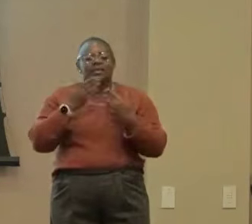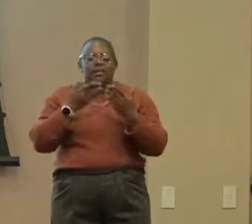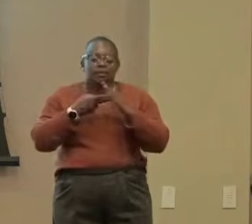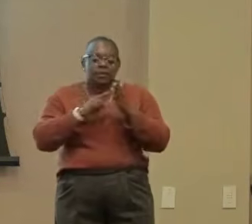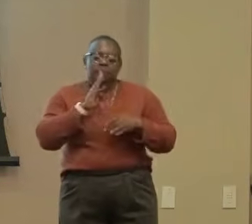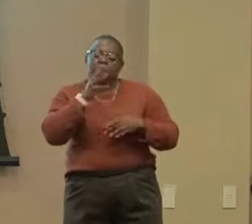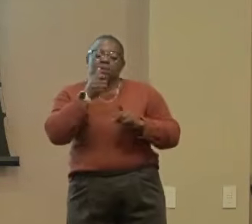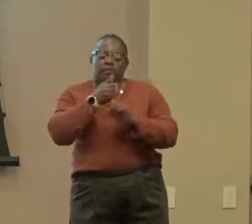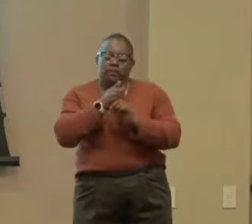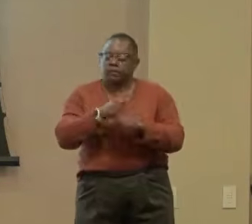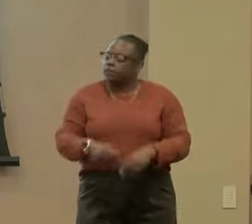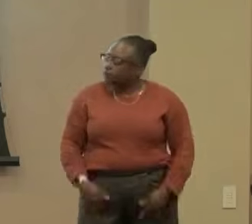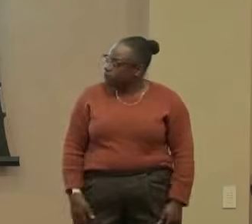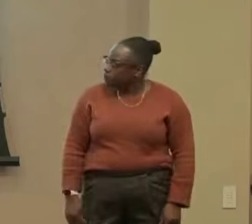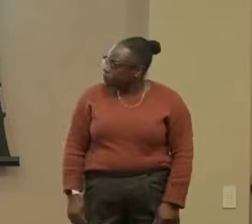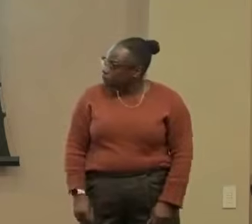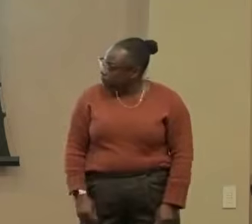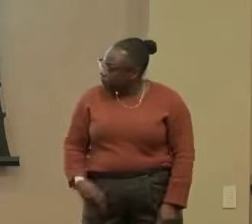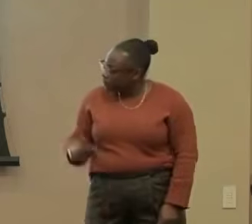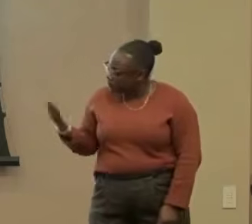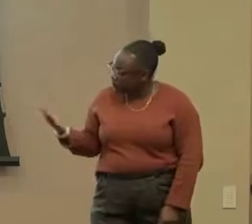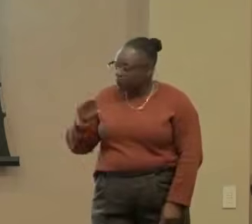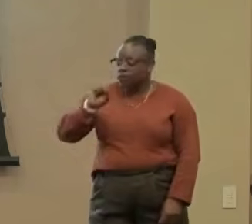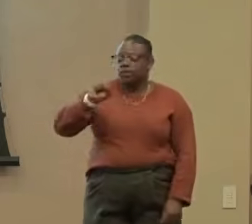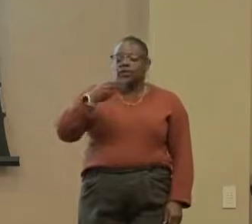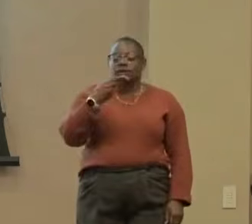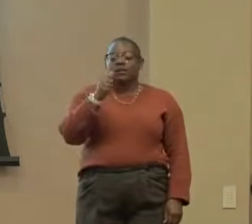for yourself. Sharon?